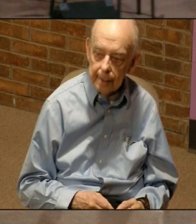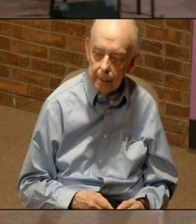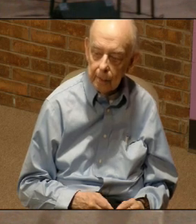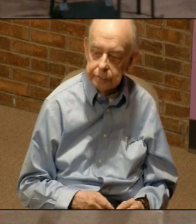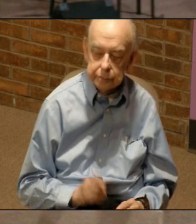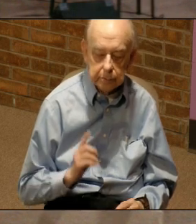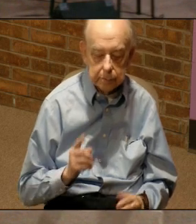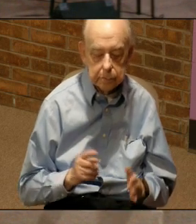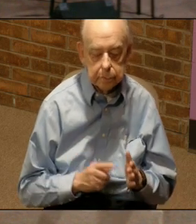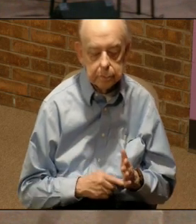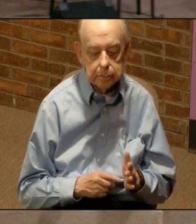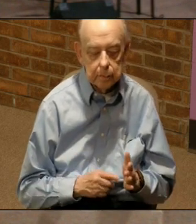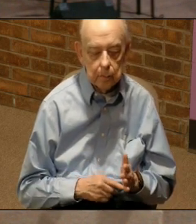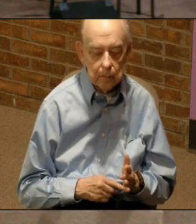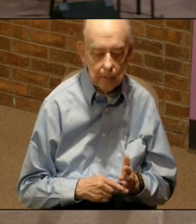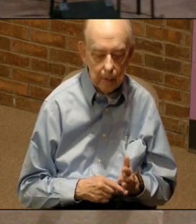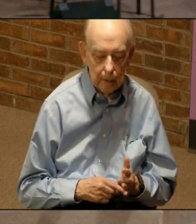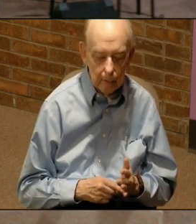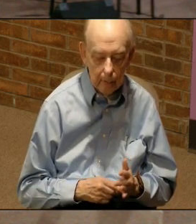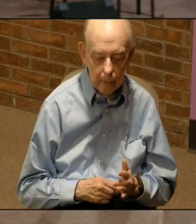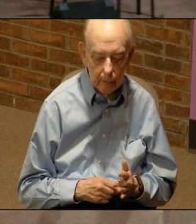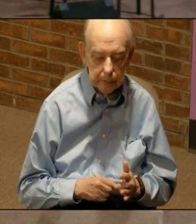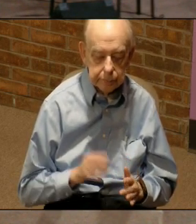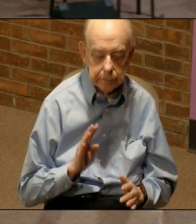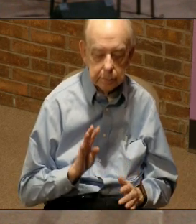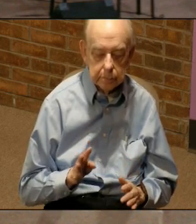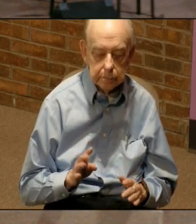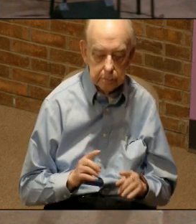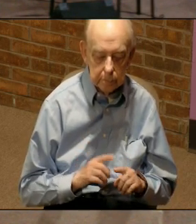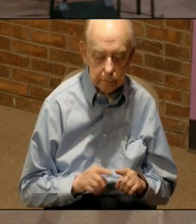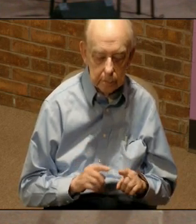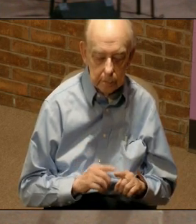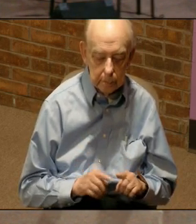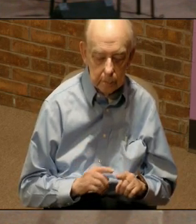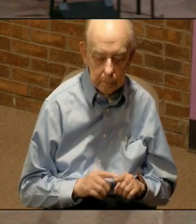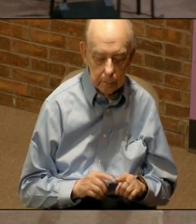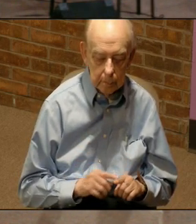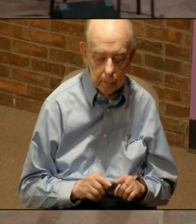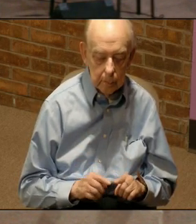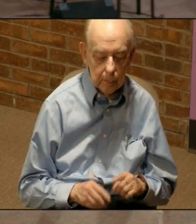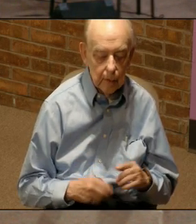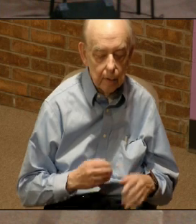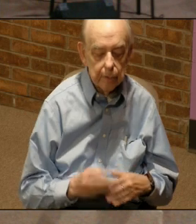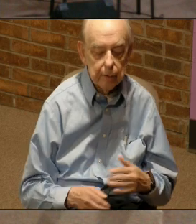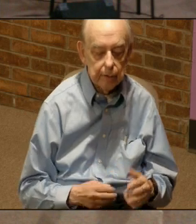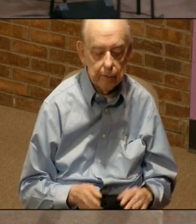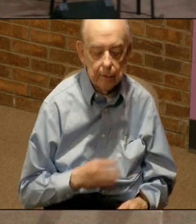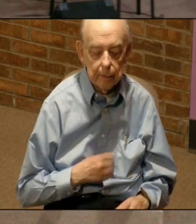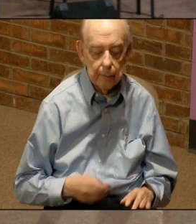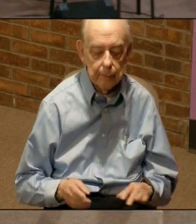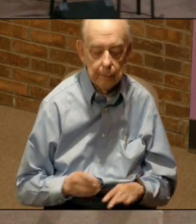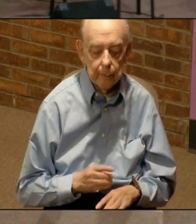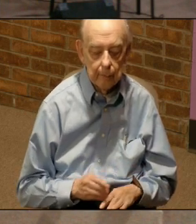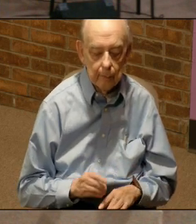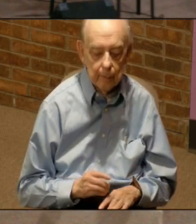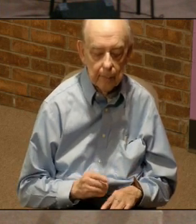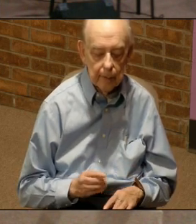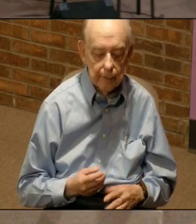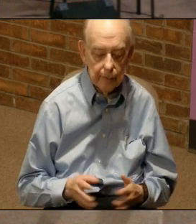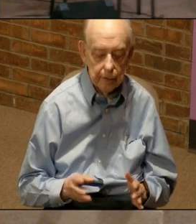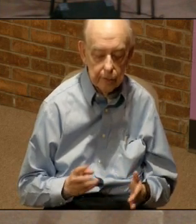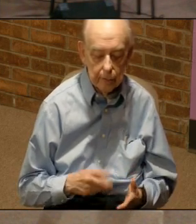it represents 4 different successive kingdoms that had